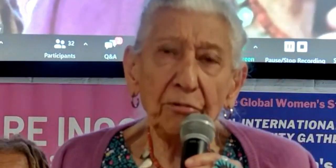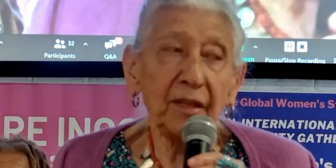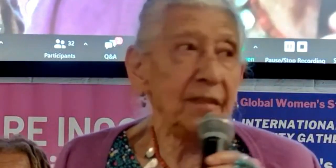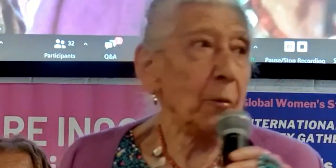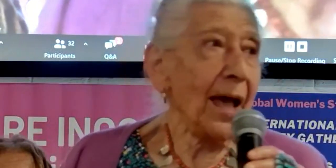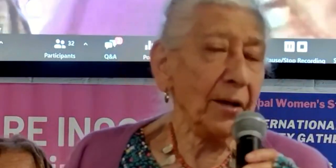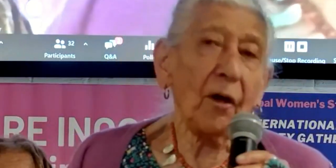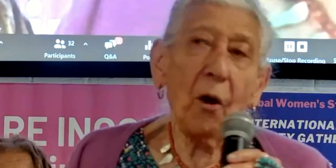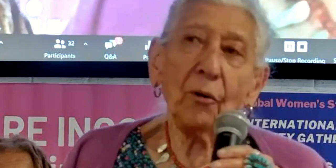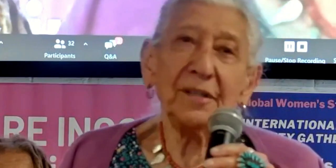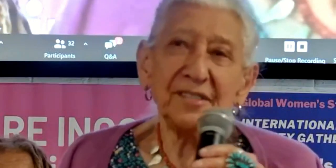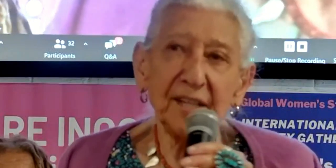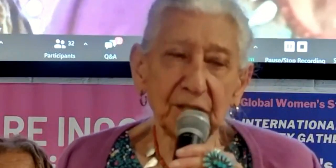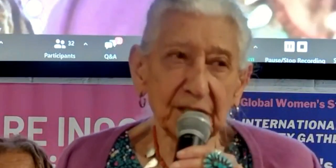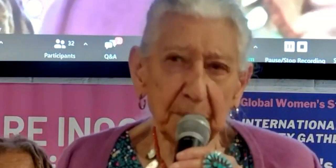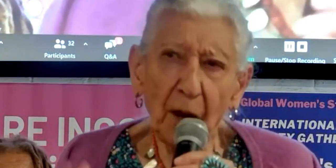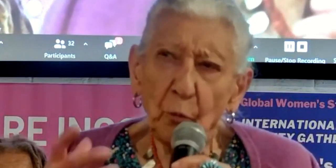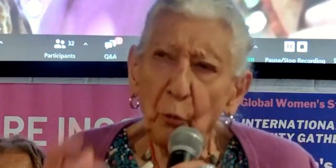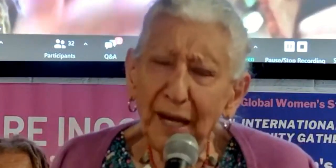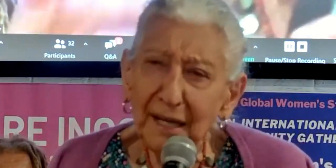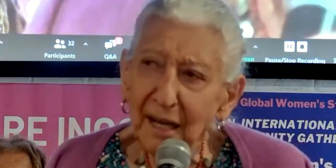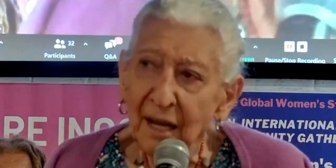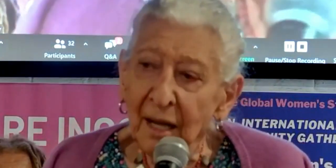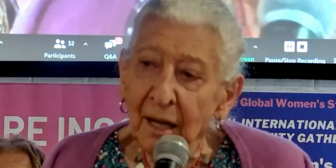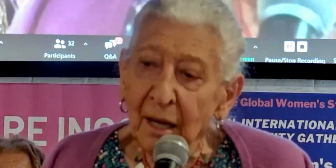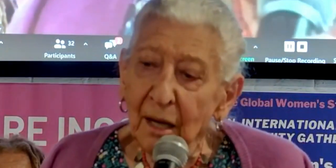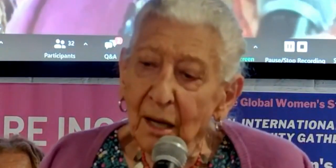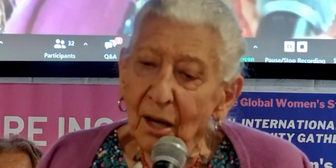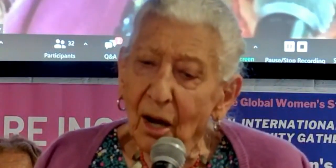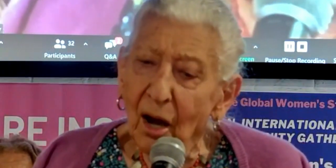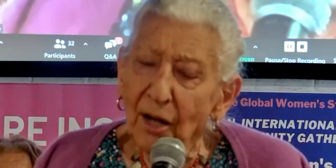I don't think there were other organizations, but we